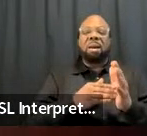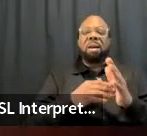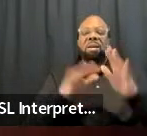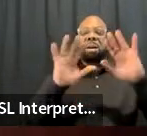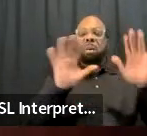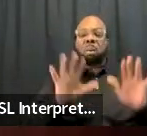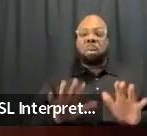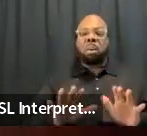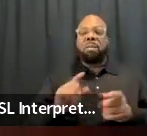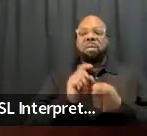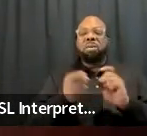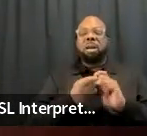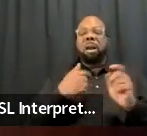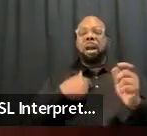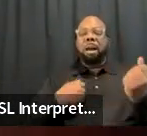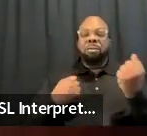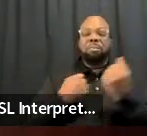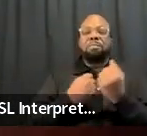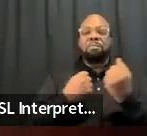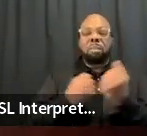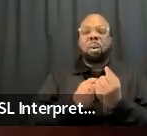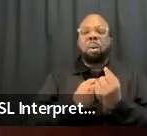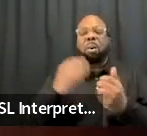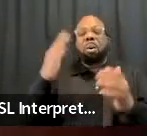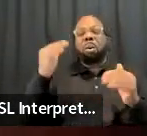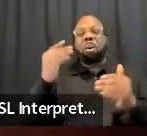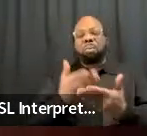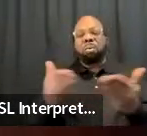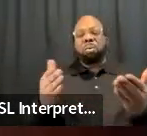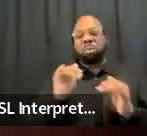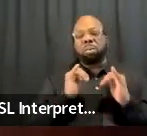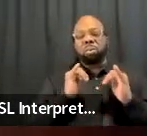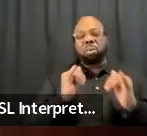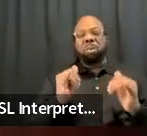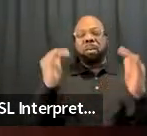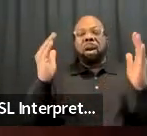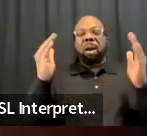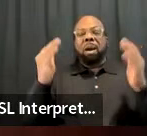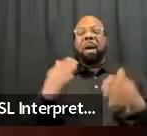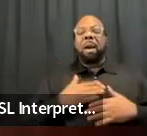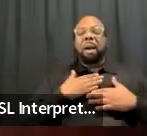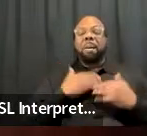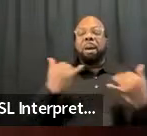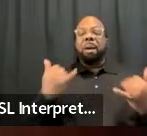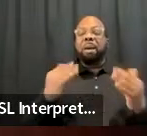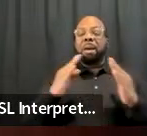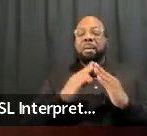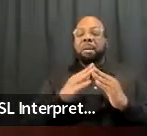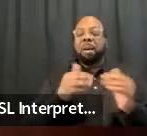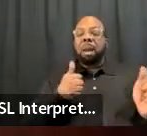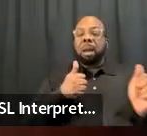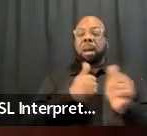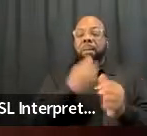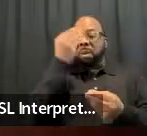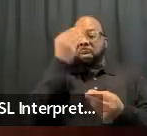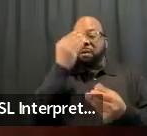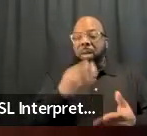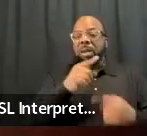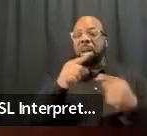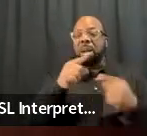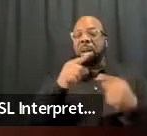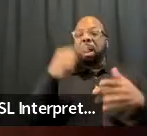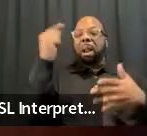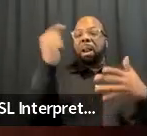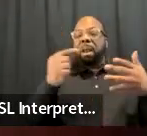support this package. I hope you will as well. And I'm glad that in this session, you'll get an update on the details of these proposals. You'll